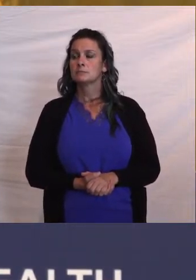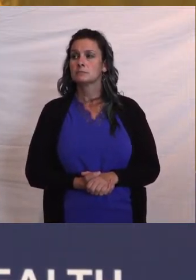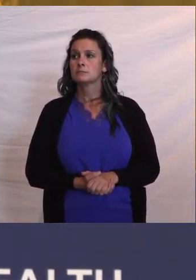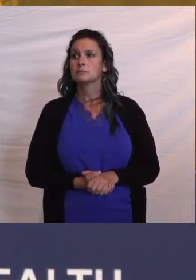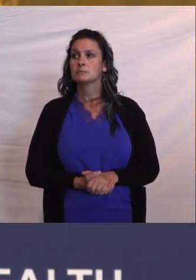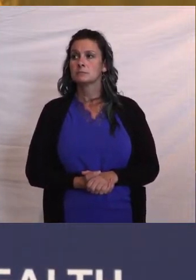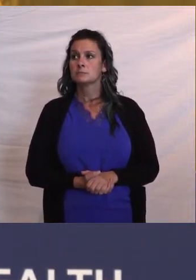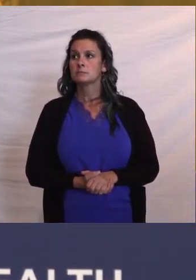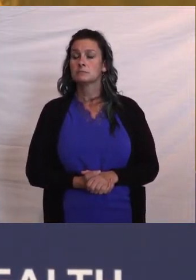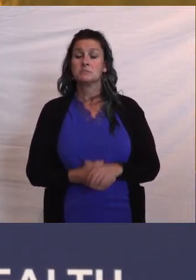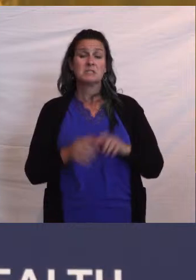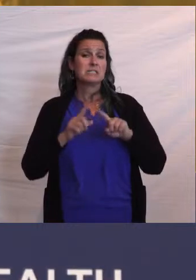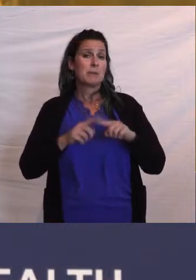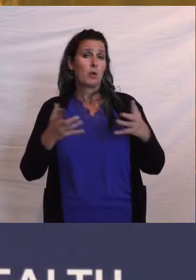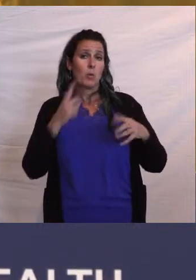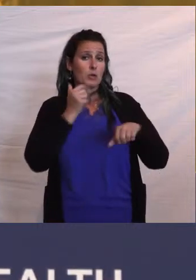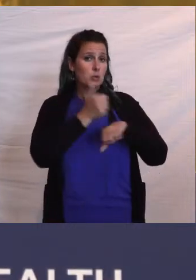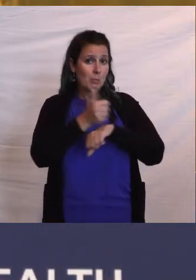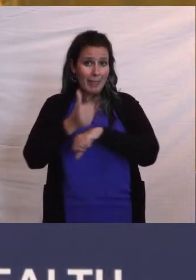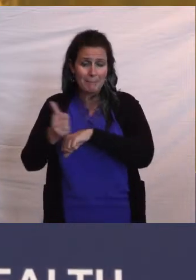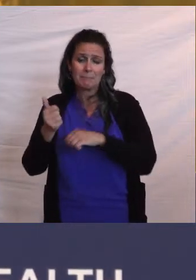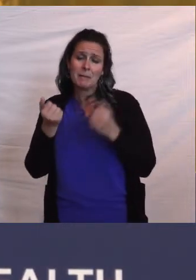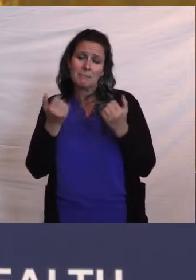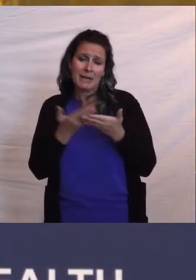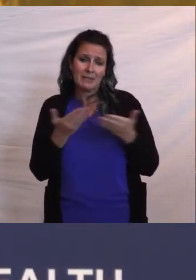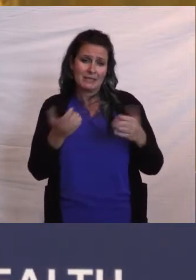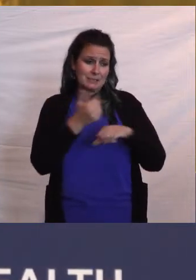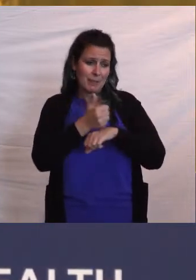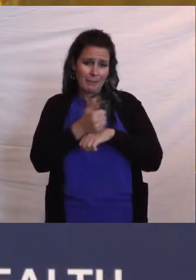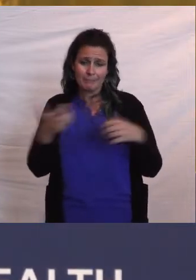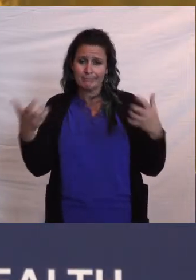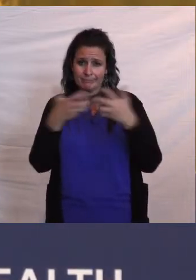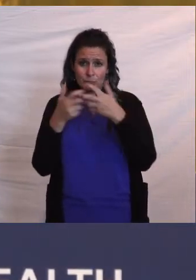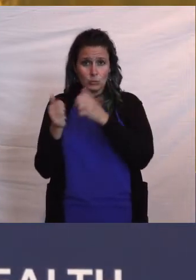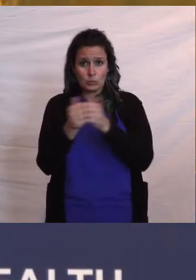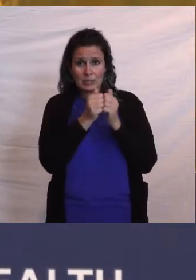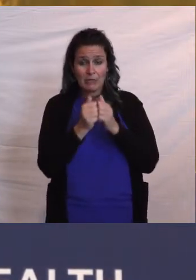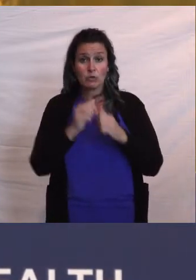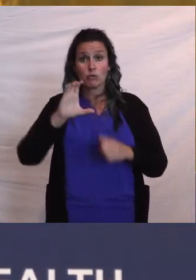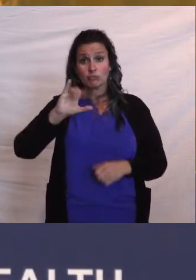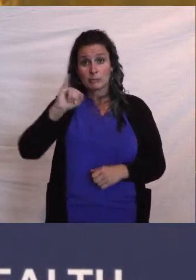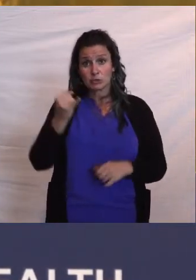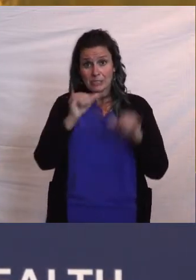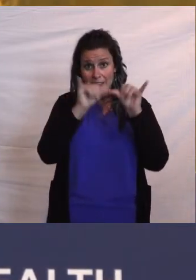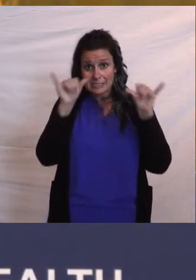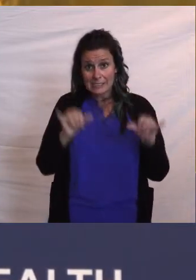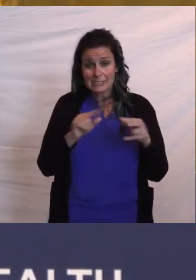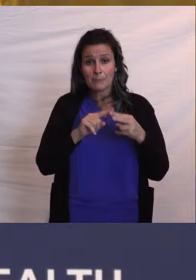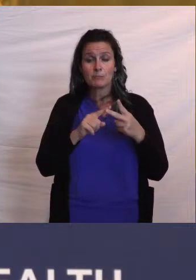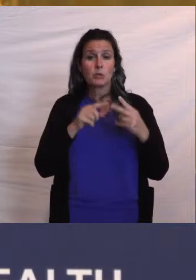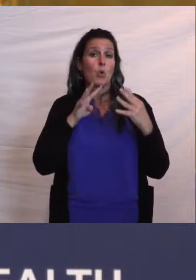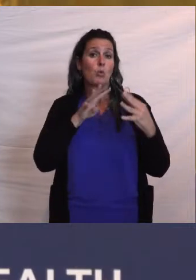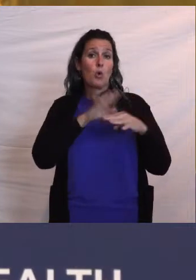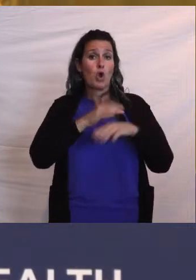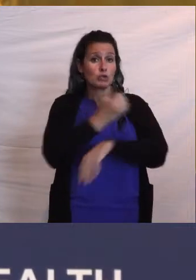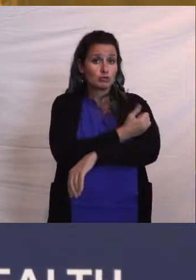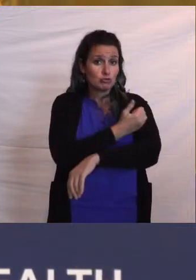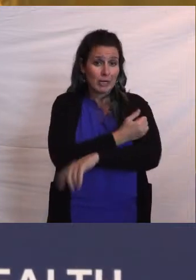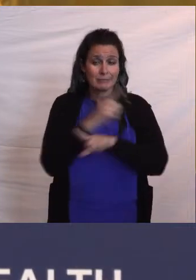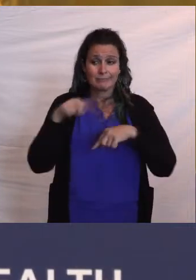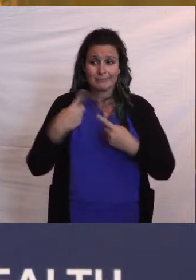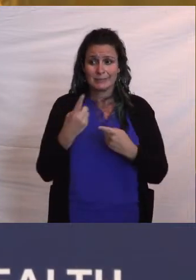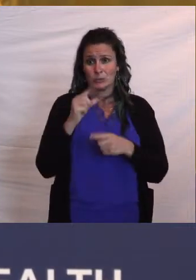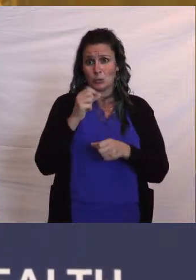and it's probably a combination of things. In the criminal justice system, at least, it's the war on drugs over the past several decades.